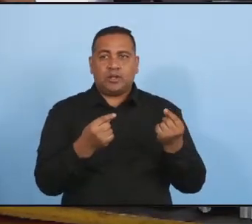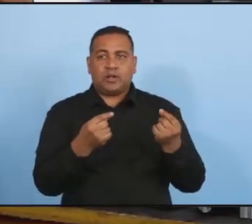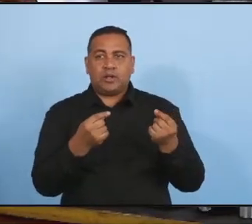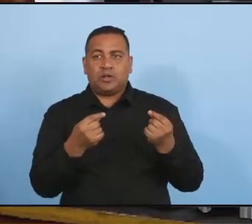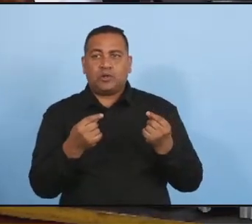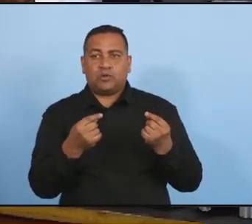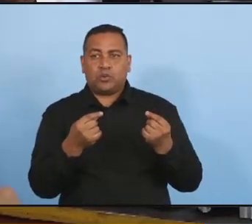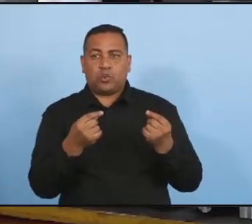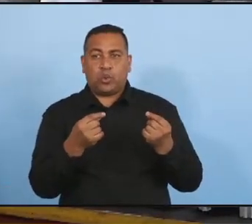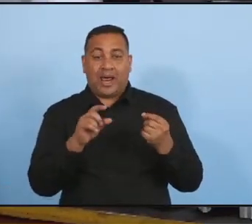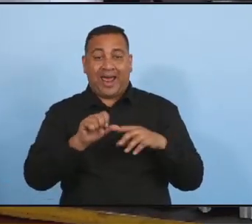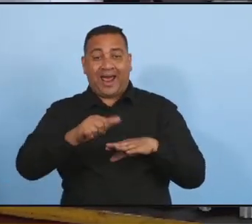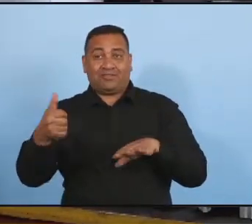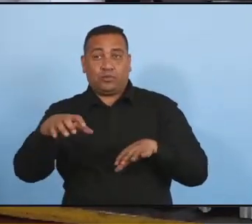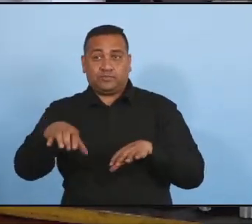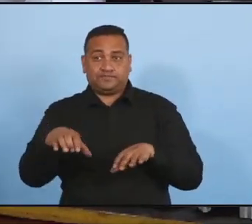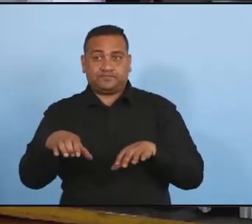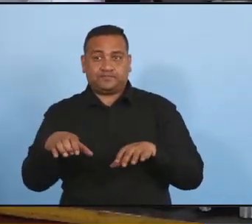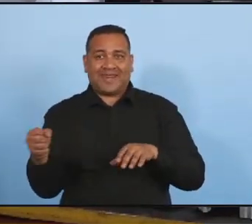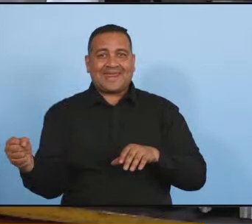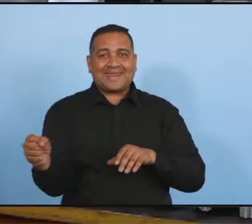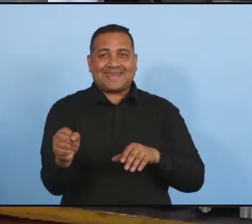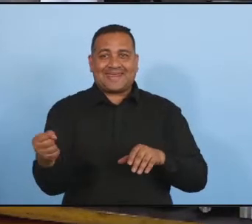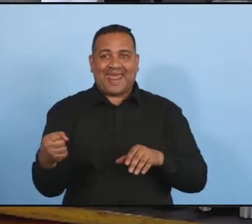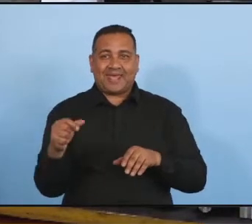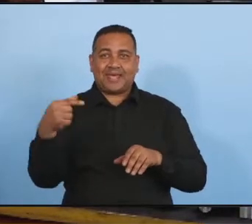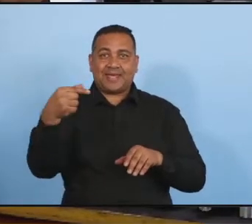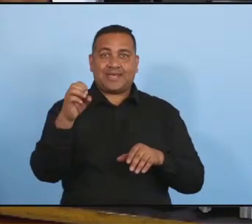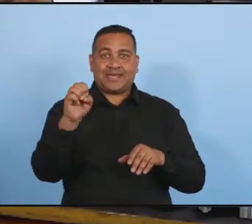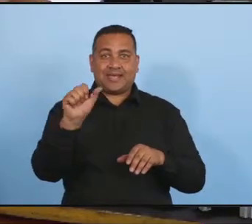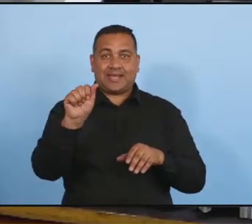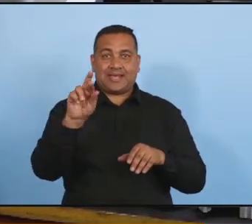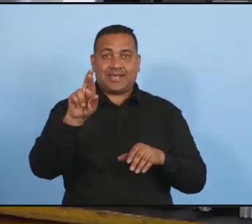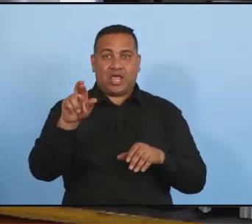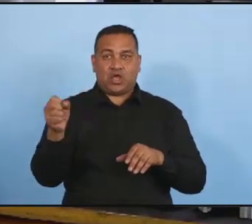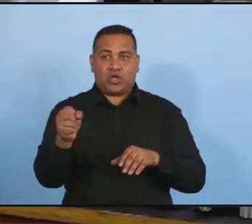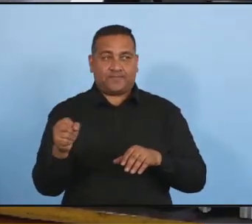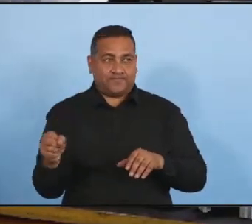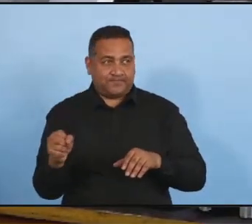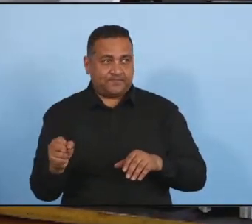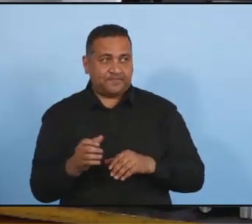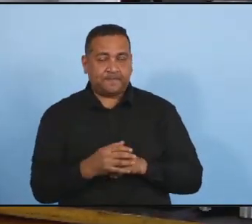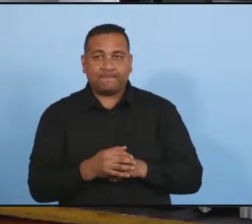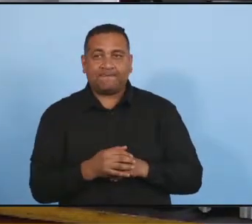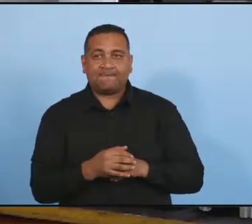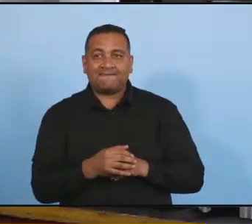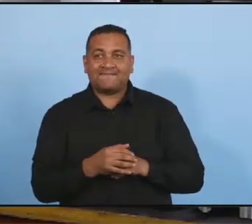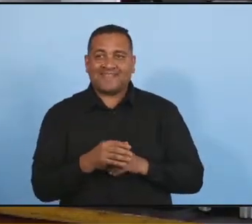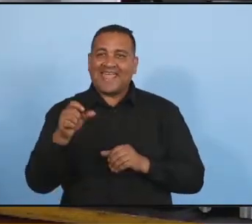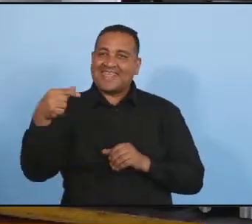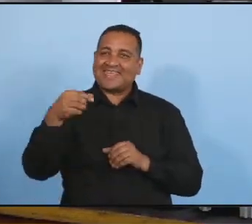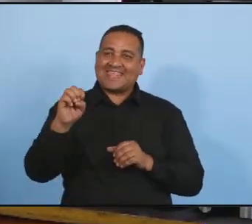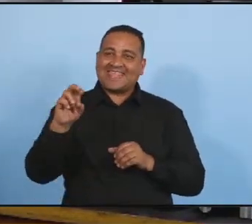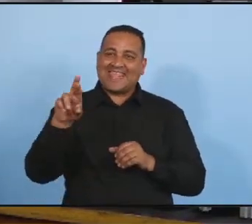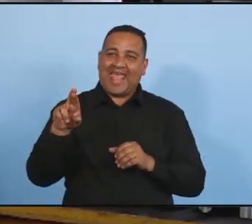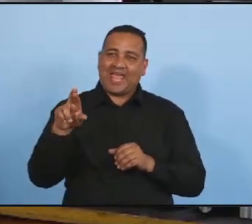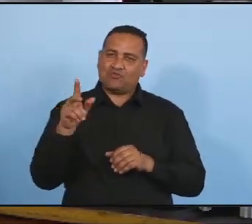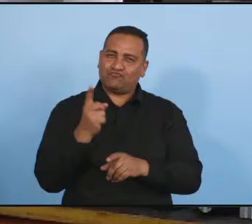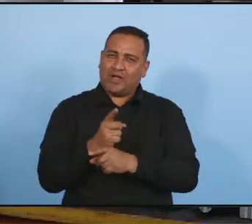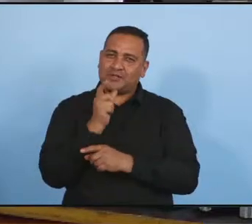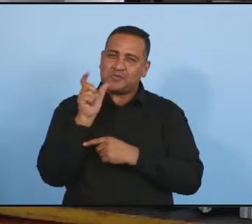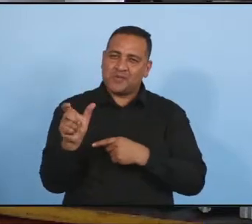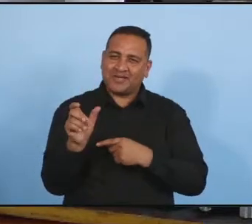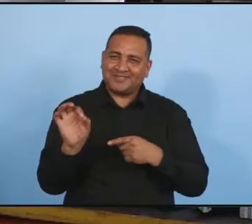got one thing right. This is a spur gear. A spur gear. Spur gear, yes. Yeah, I said gear. You choose one next. That's good,